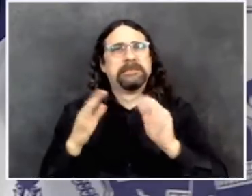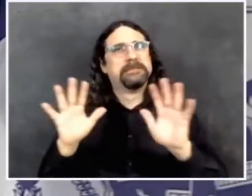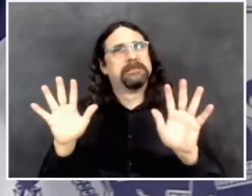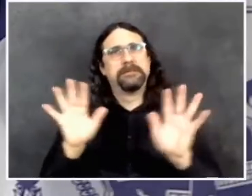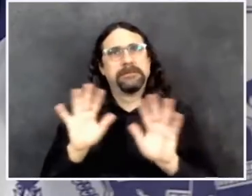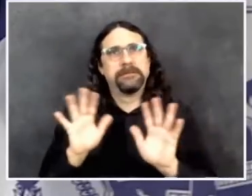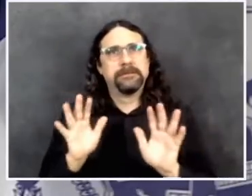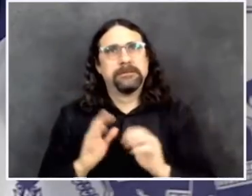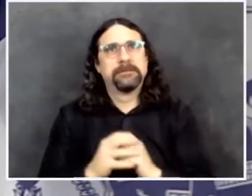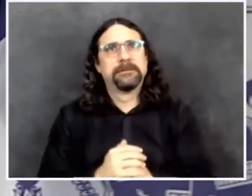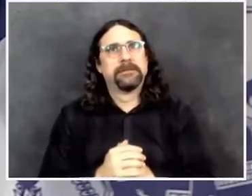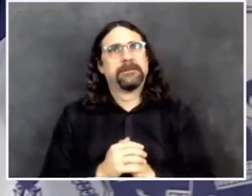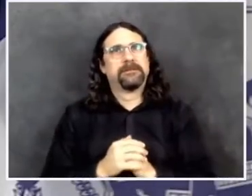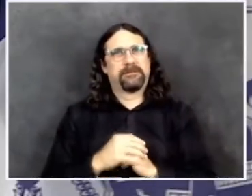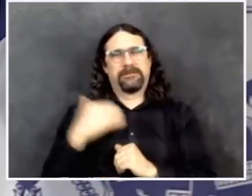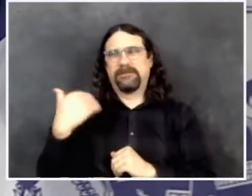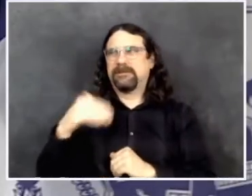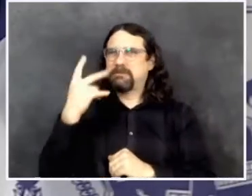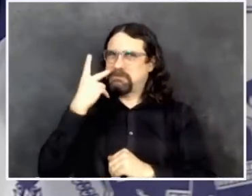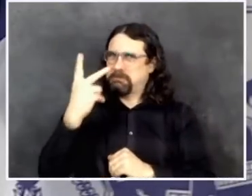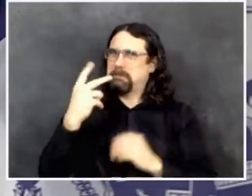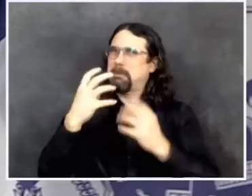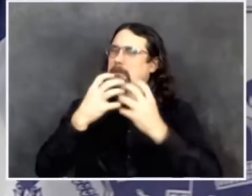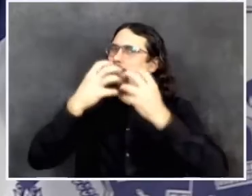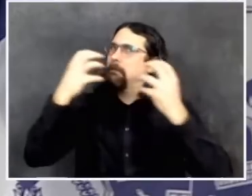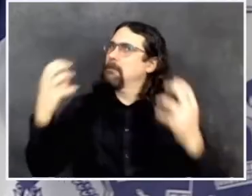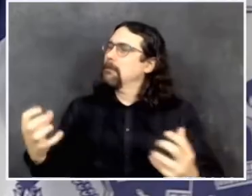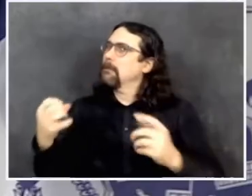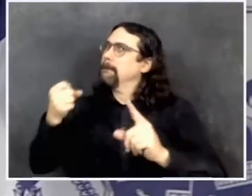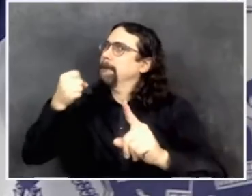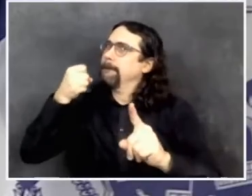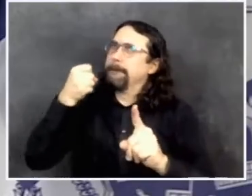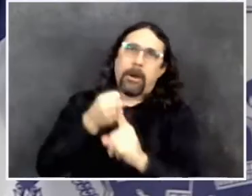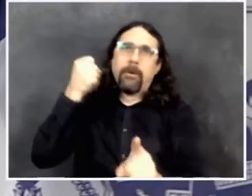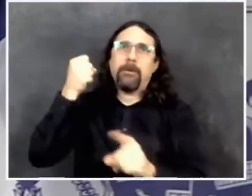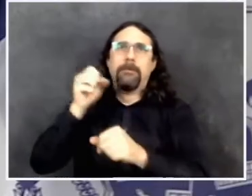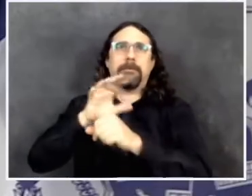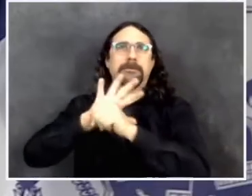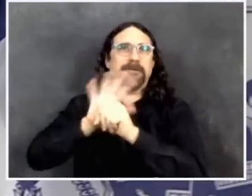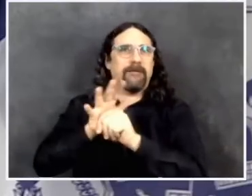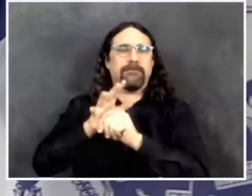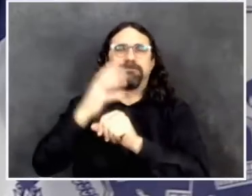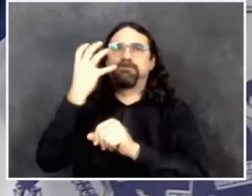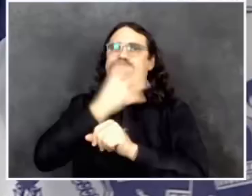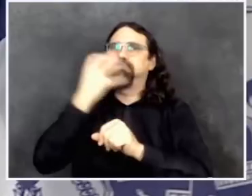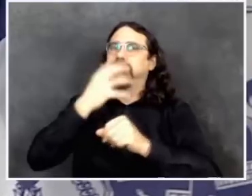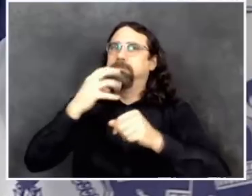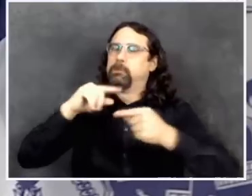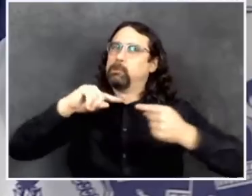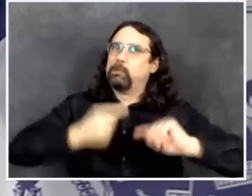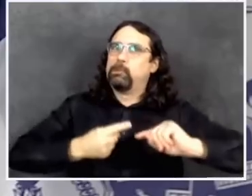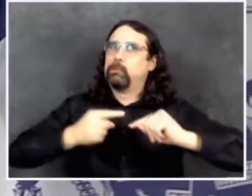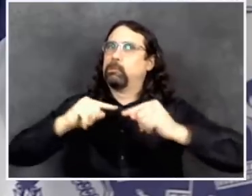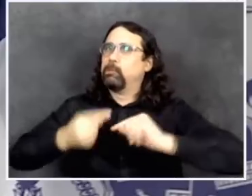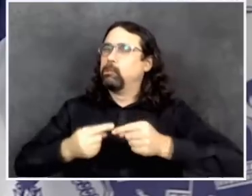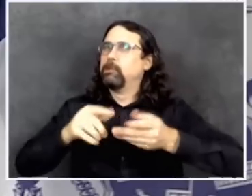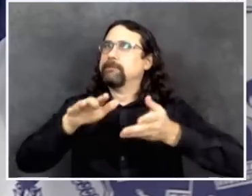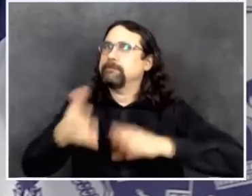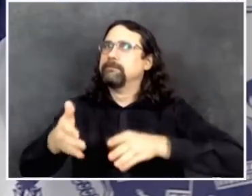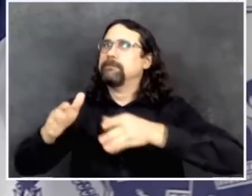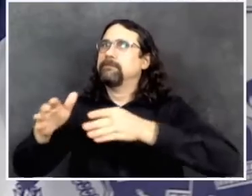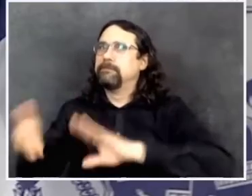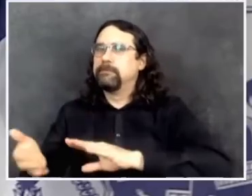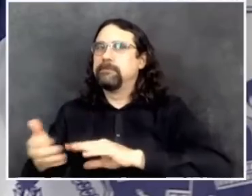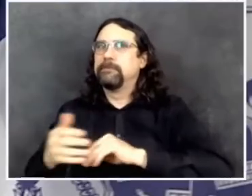door, it will reassert itself. And we've seen it around the world before. Let down your guard and this disease comes back with a vengeance. We can't let that